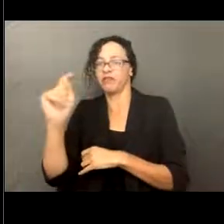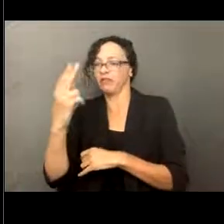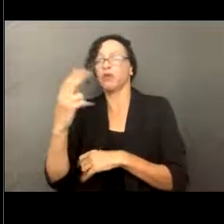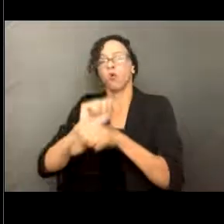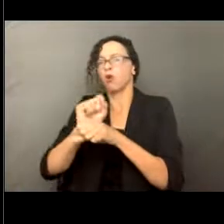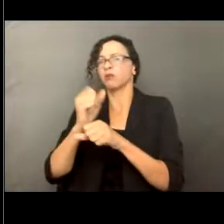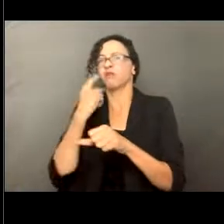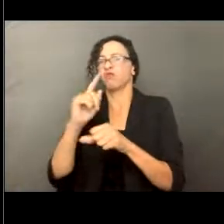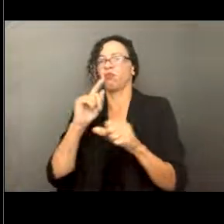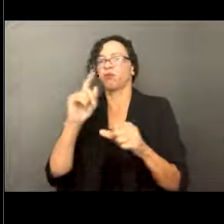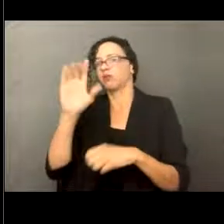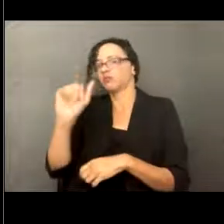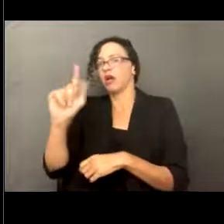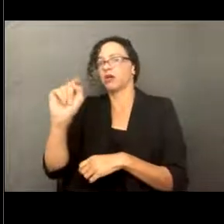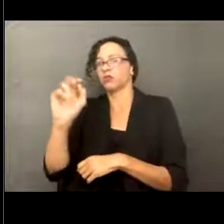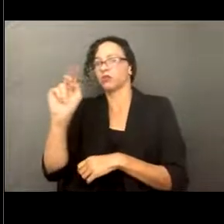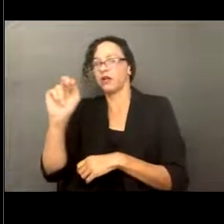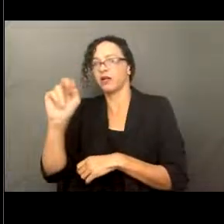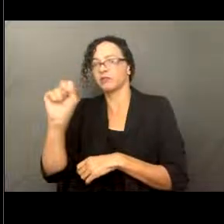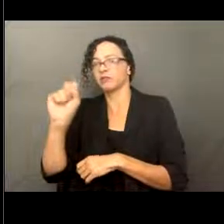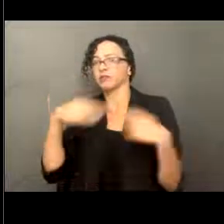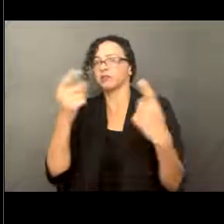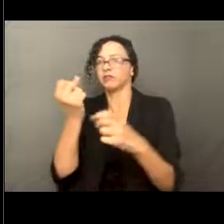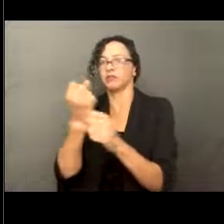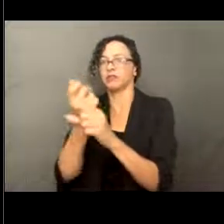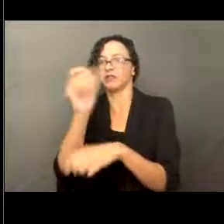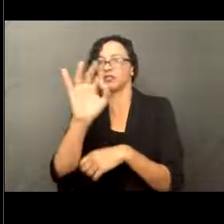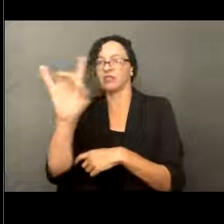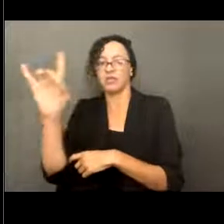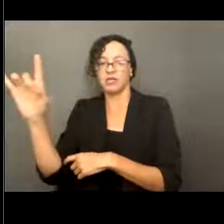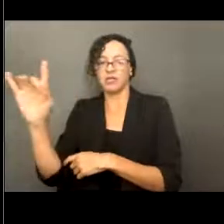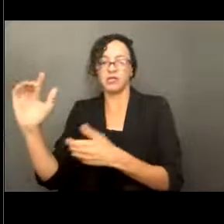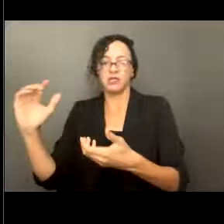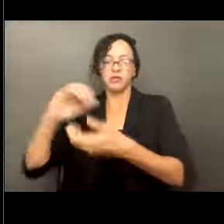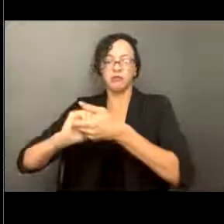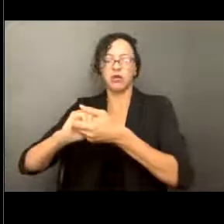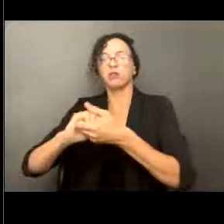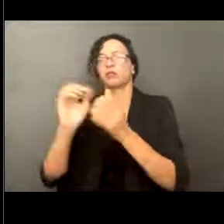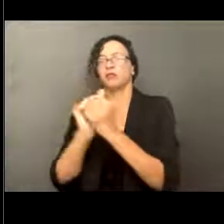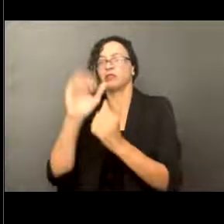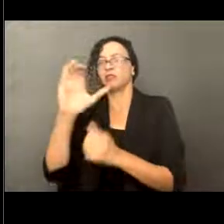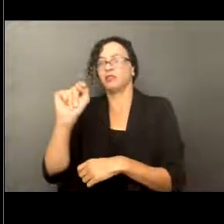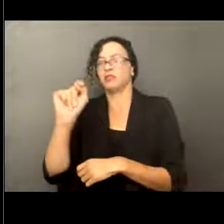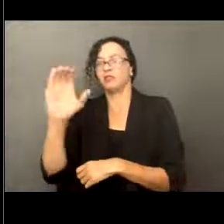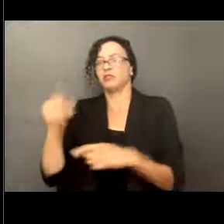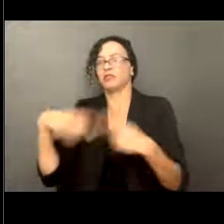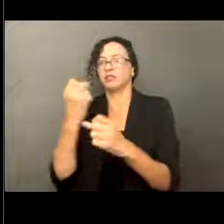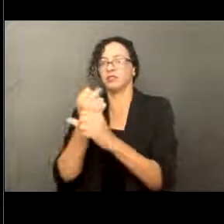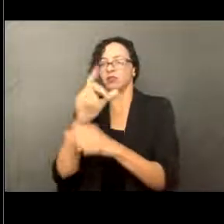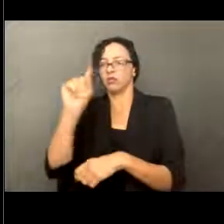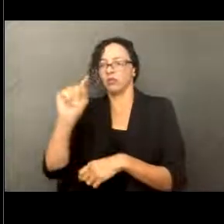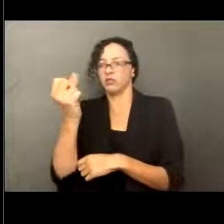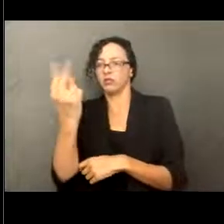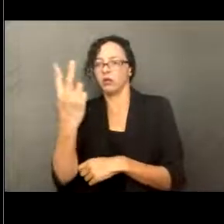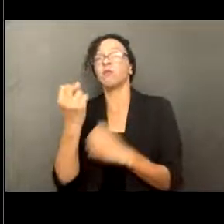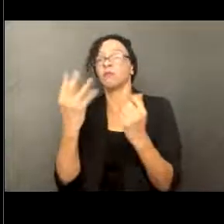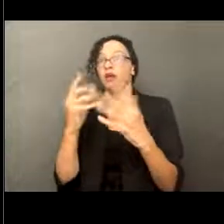1988. He's partnered with the CTC since 2012. Many of you participating today are participating through a live